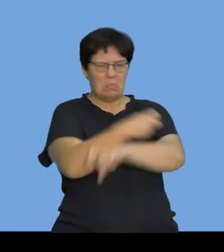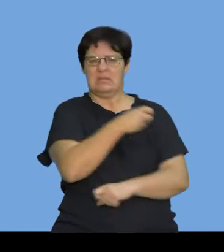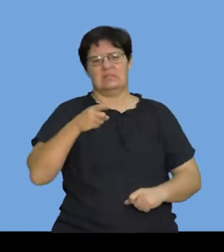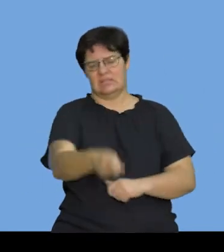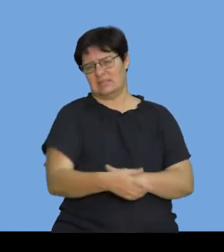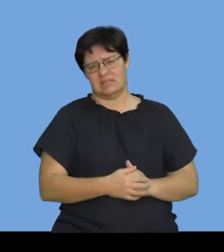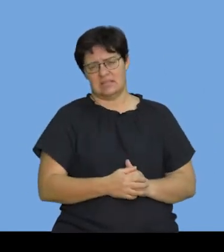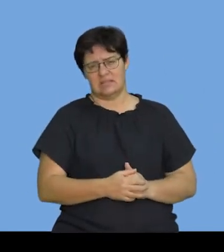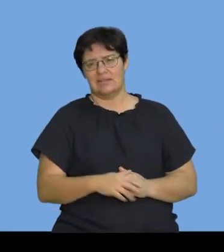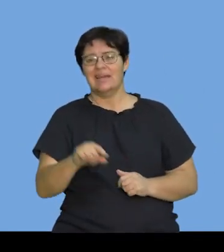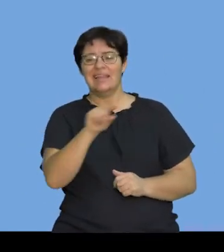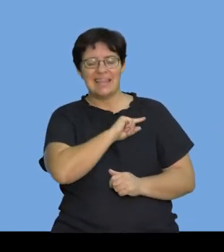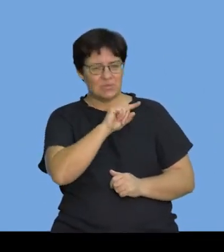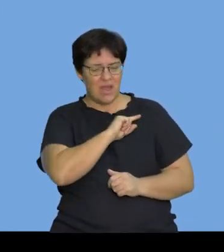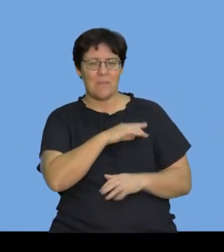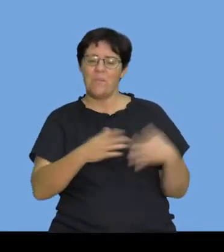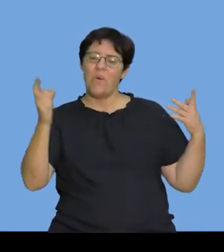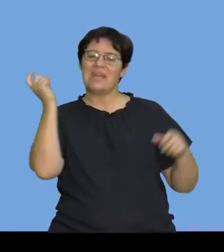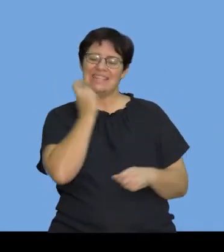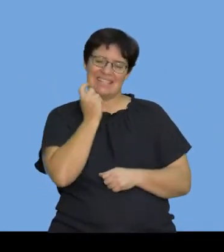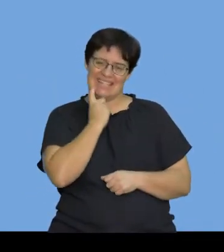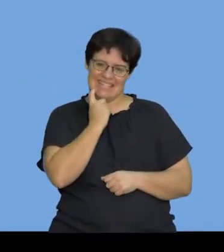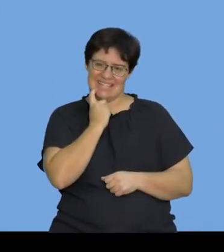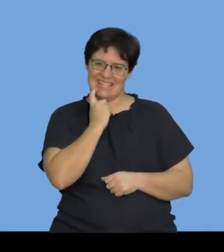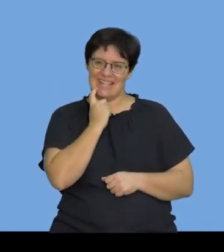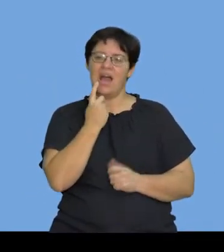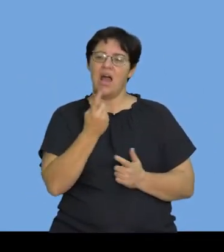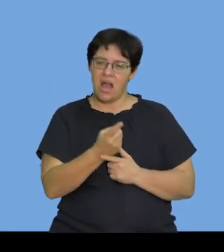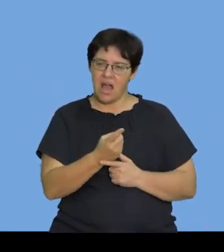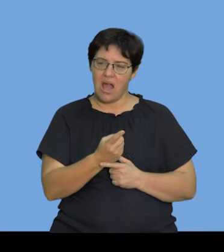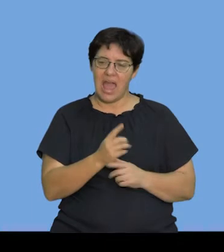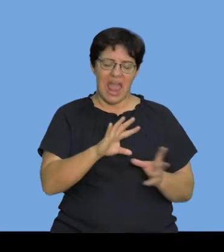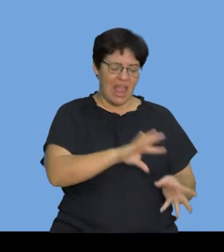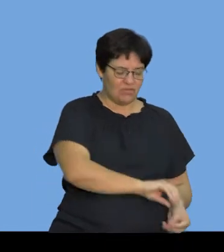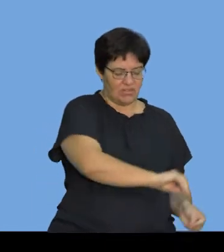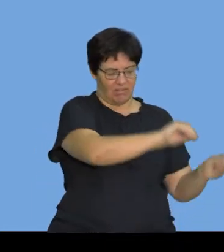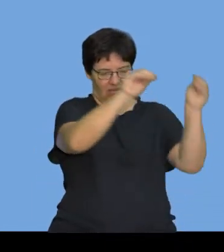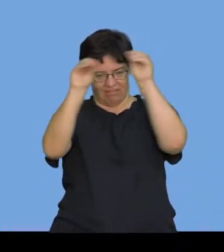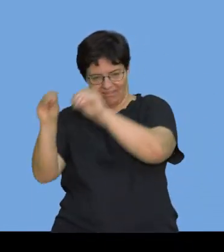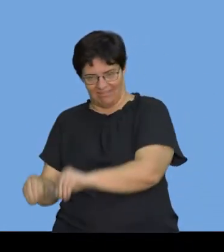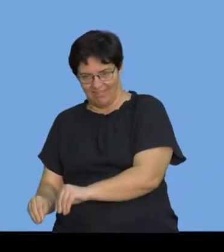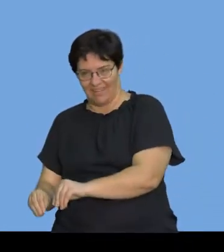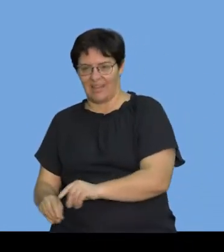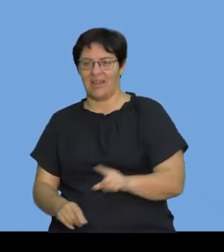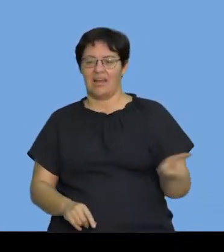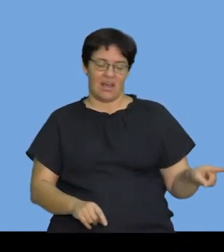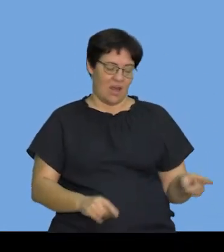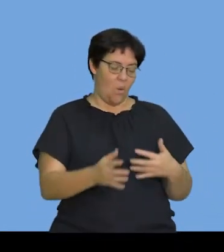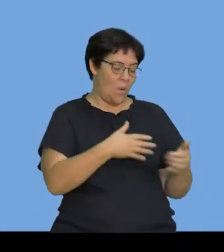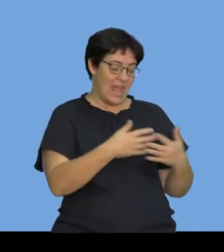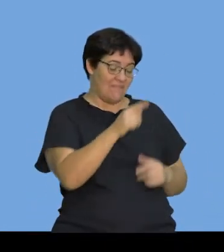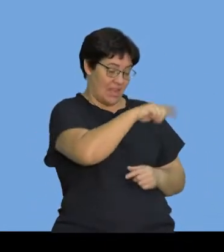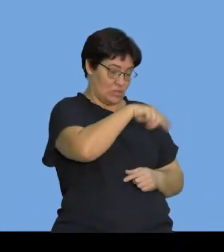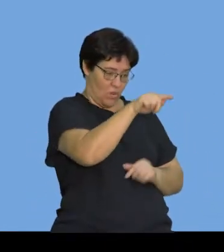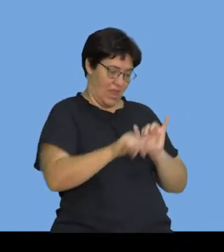that's why it's just easier for you to always take everything to one side and leave whatever that is inside the square